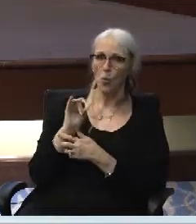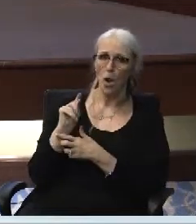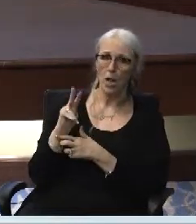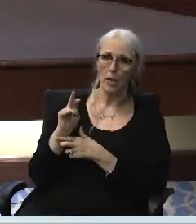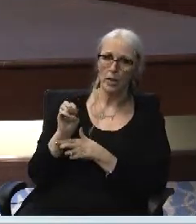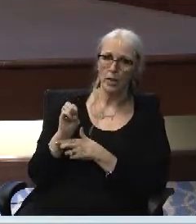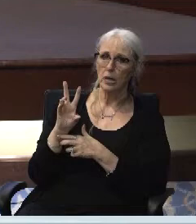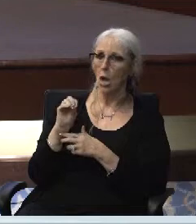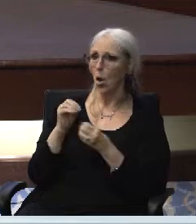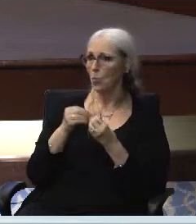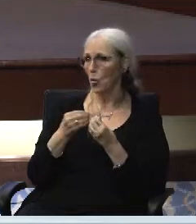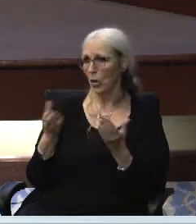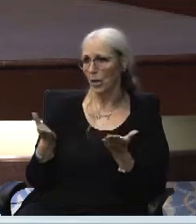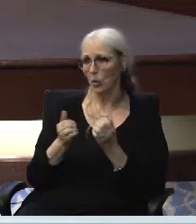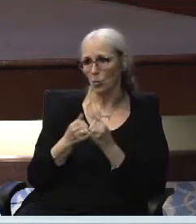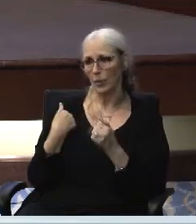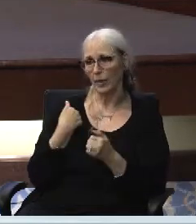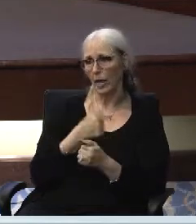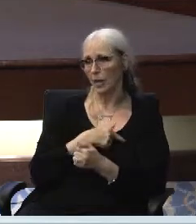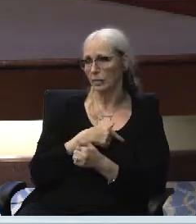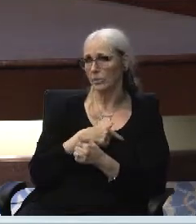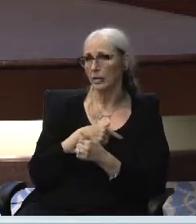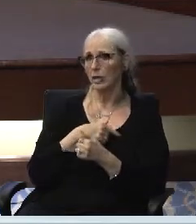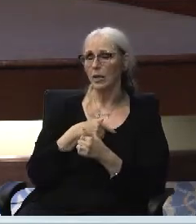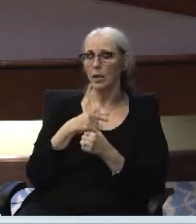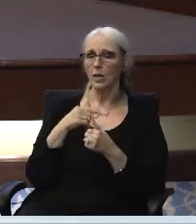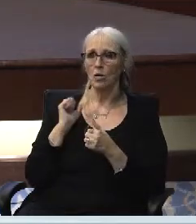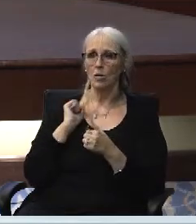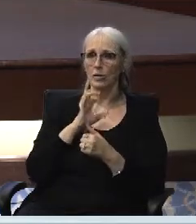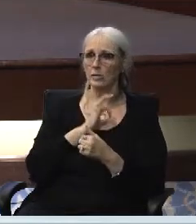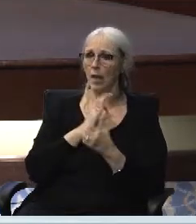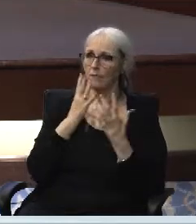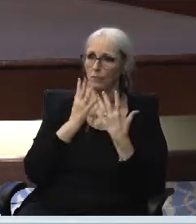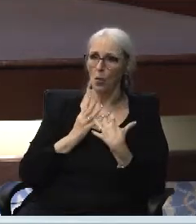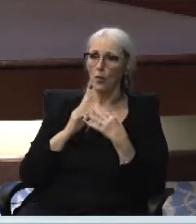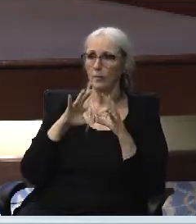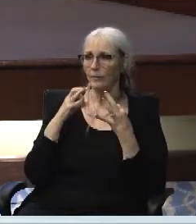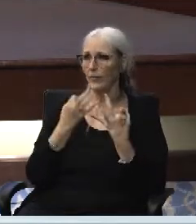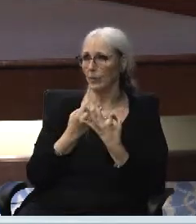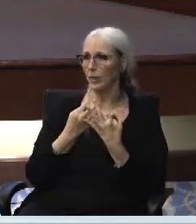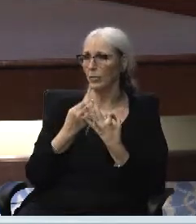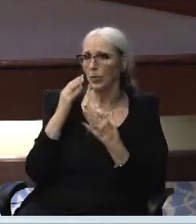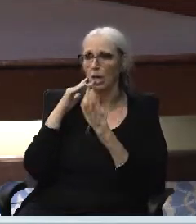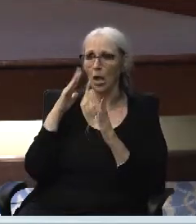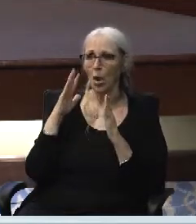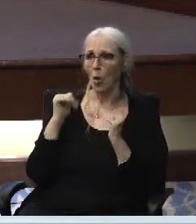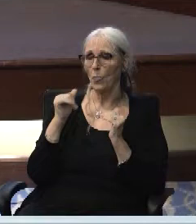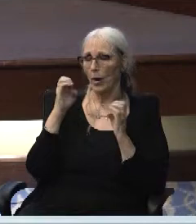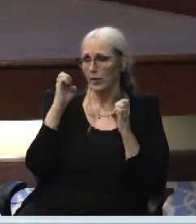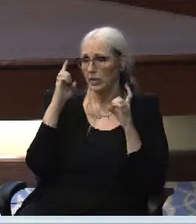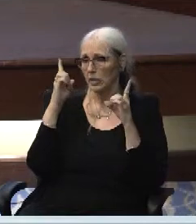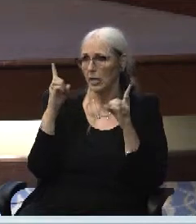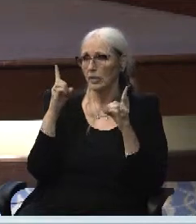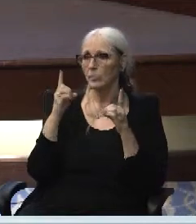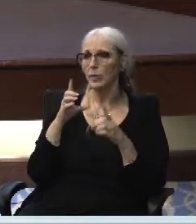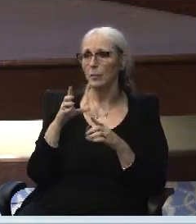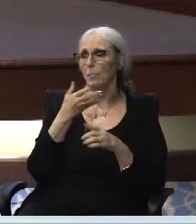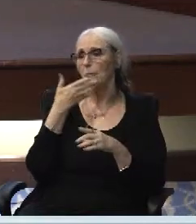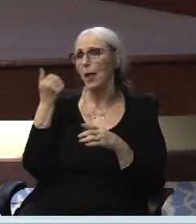us. Daily, our staff mourn with these families and are hopeful that our vaccine and education efforts can be better